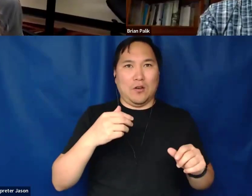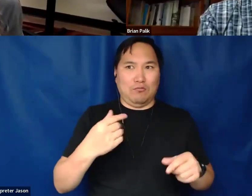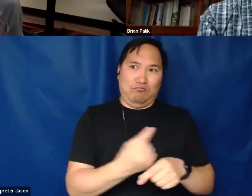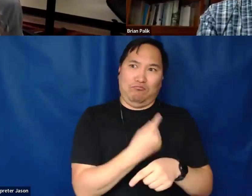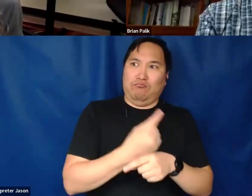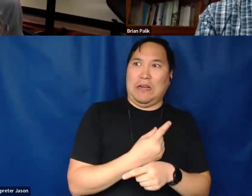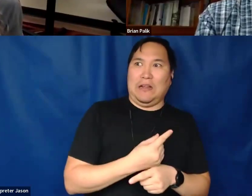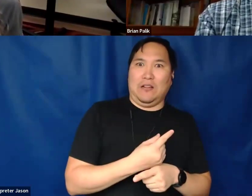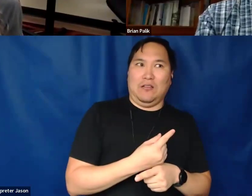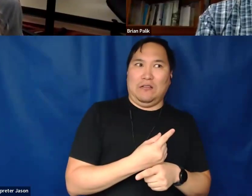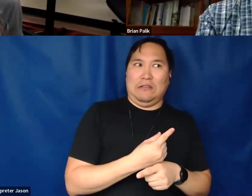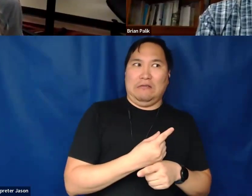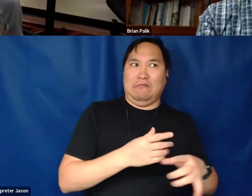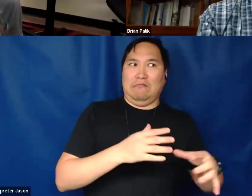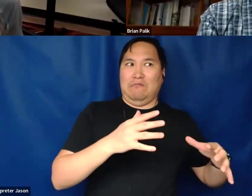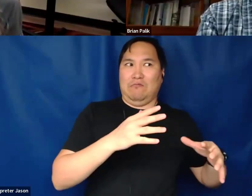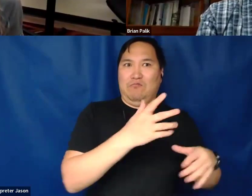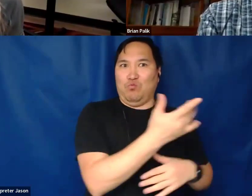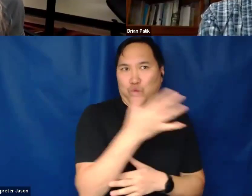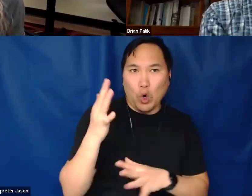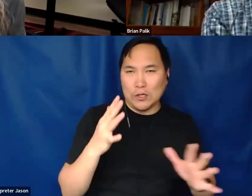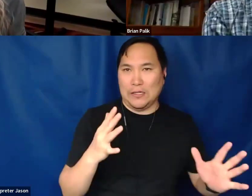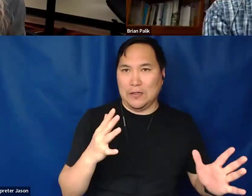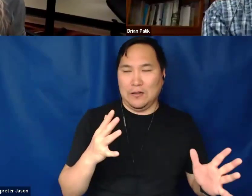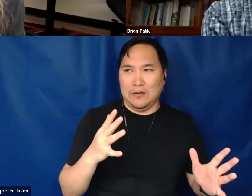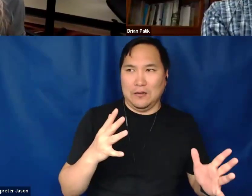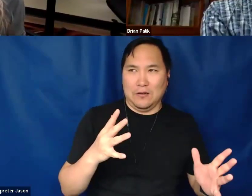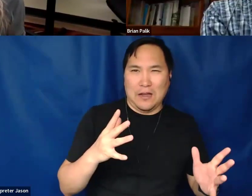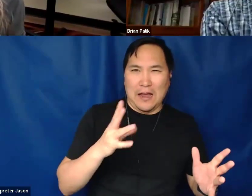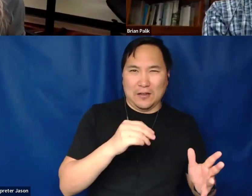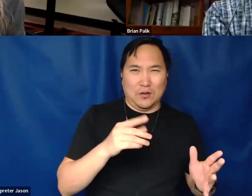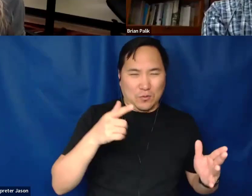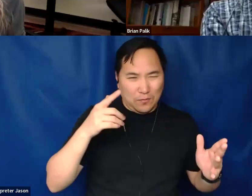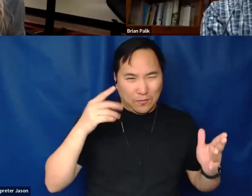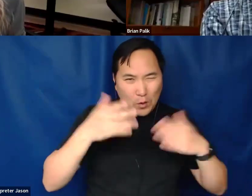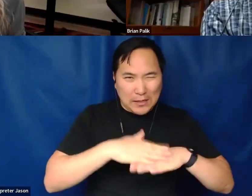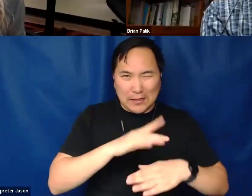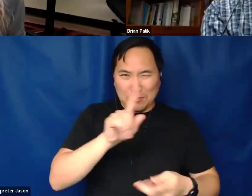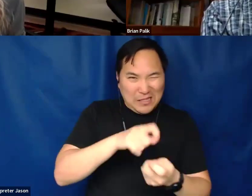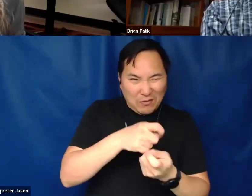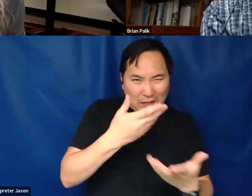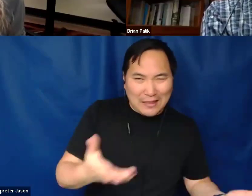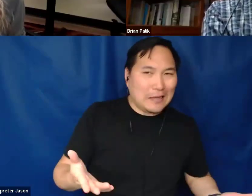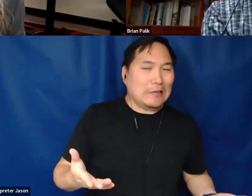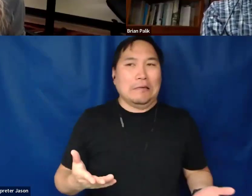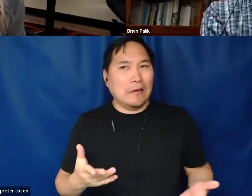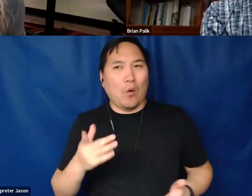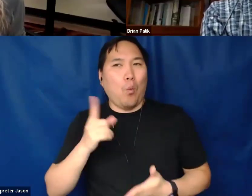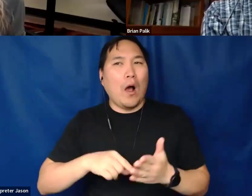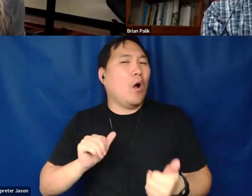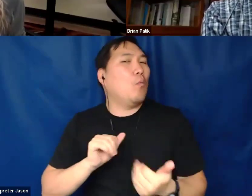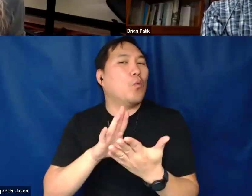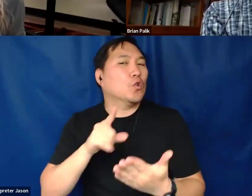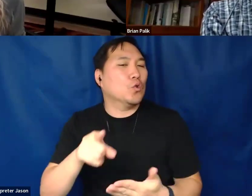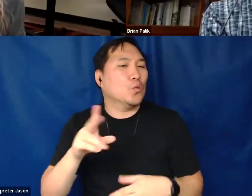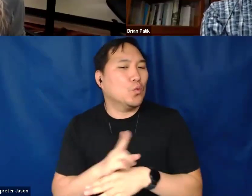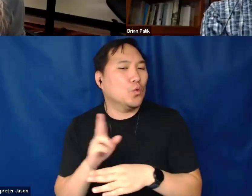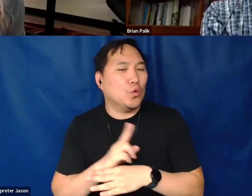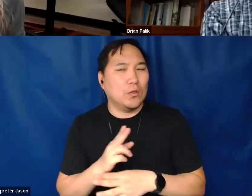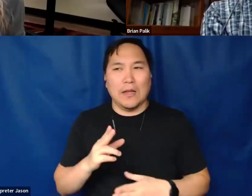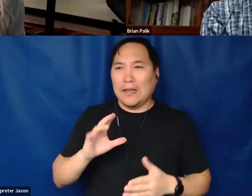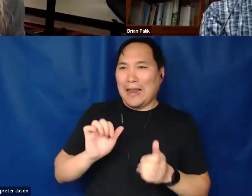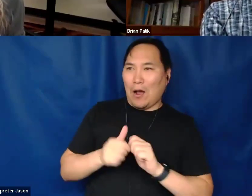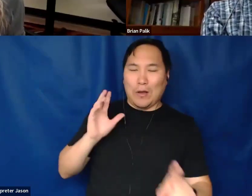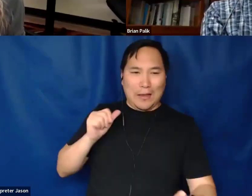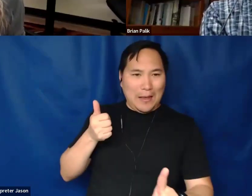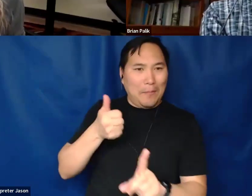it's very valid to be thinking about that. What kind of classical silviculture approaches and terms do in